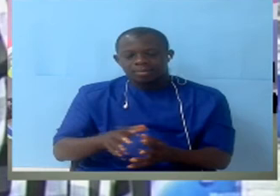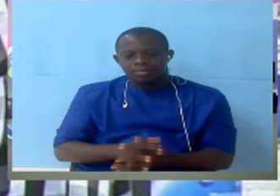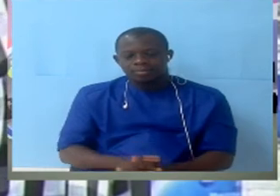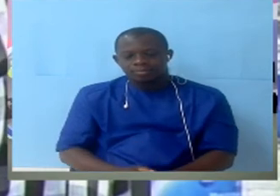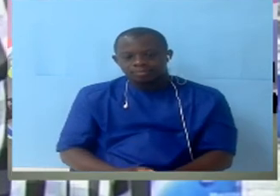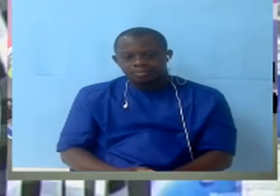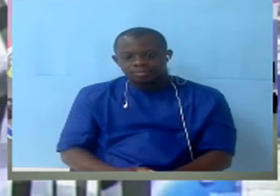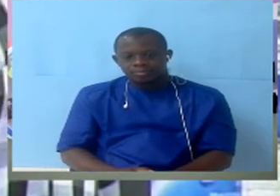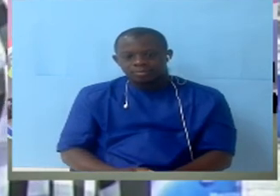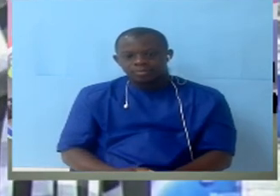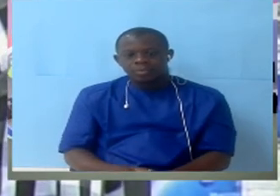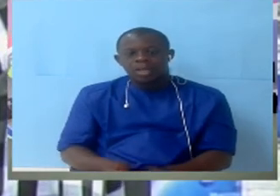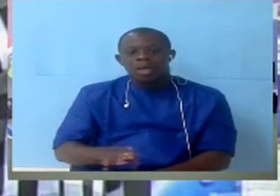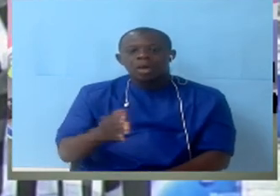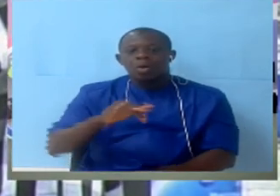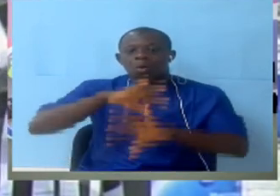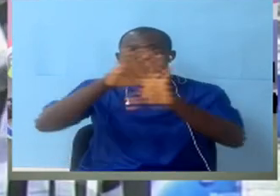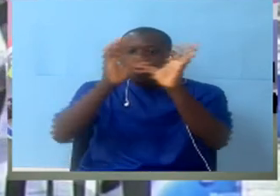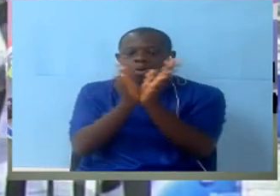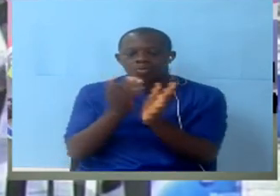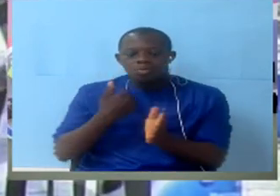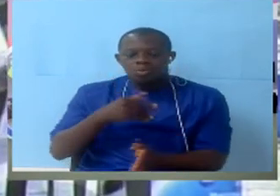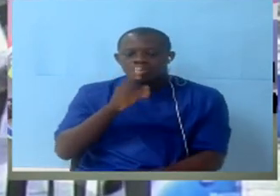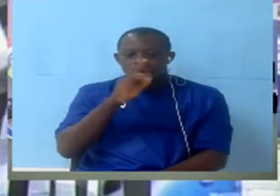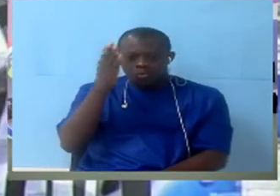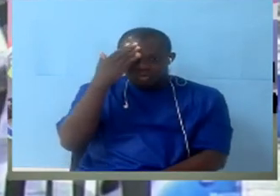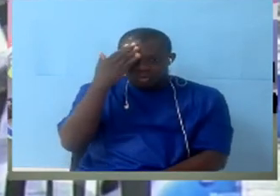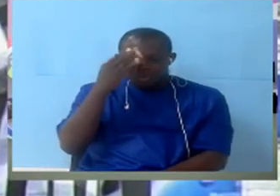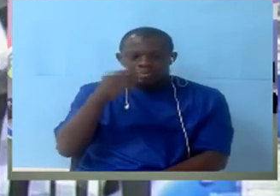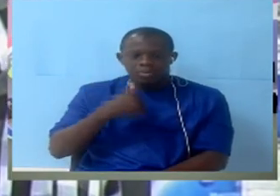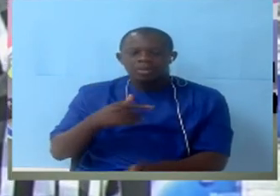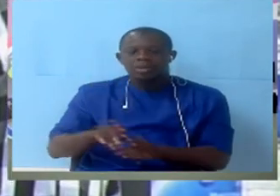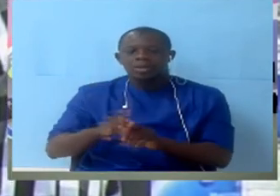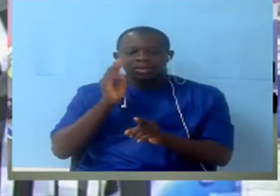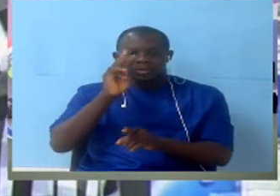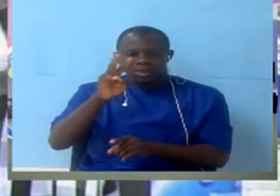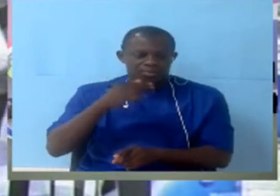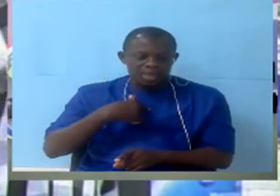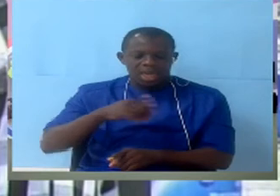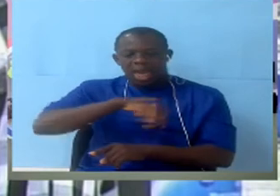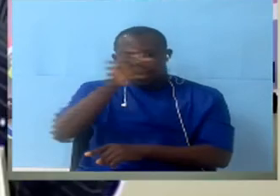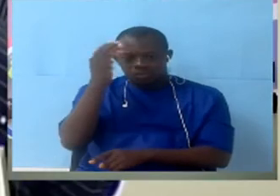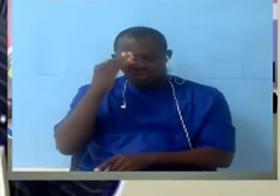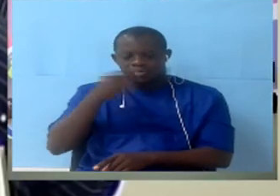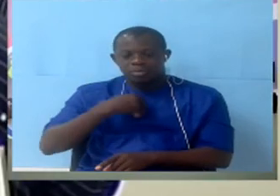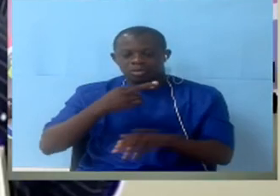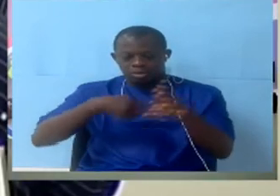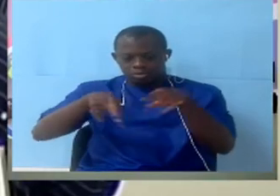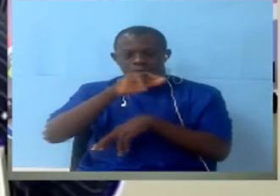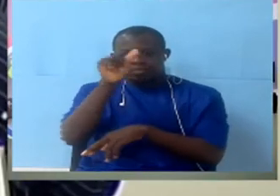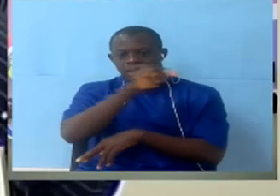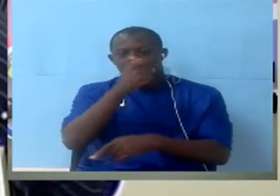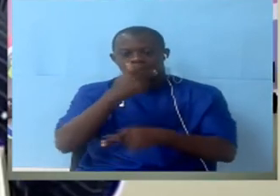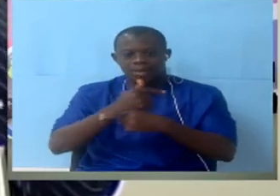All those who knew me saw me and they knew that I have returned. But